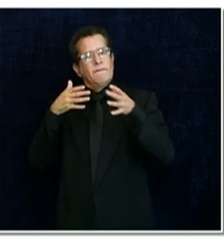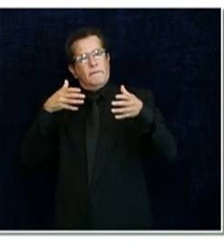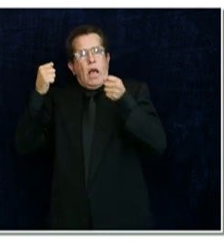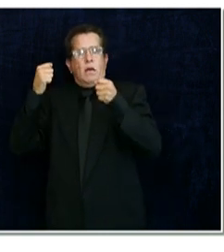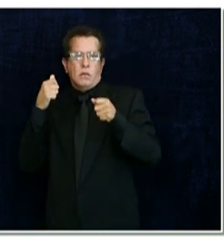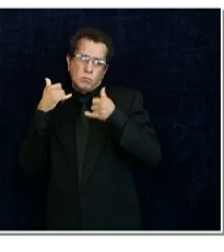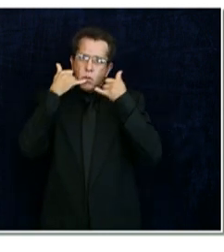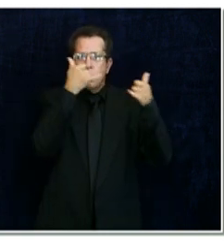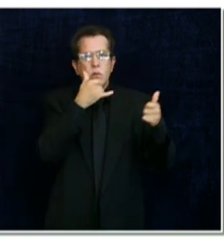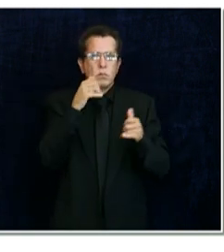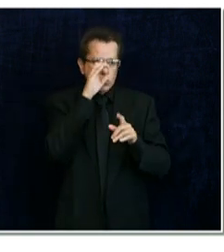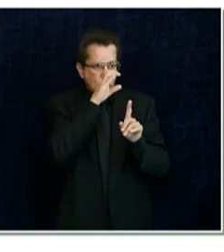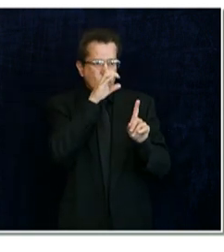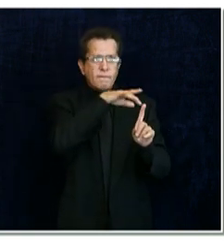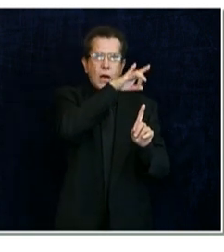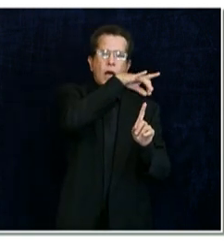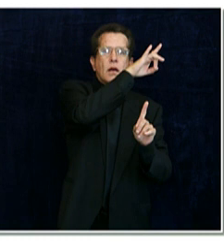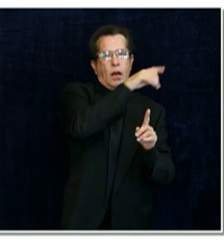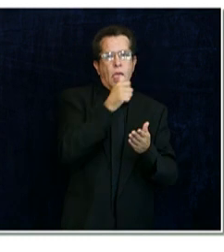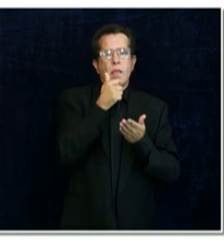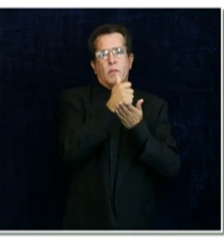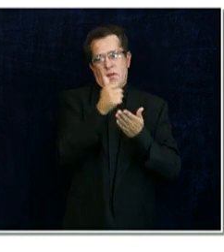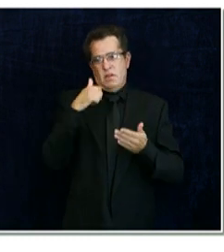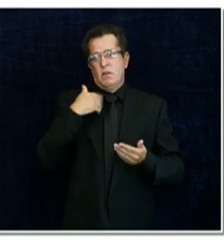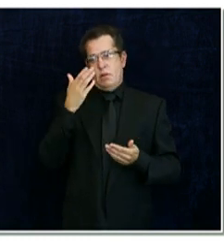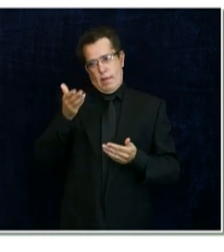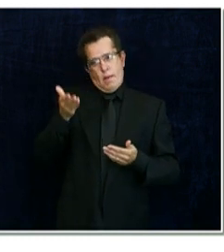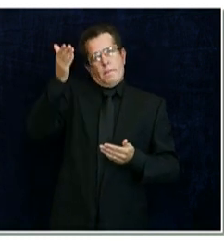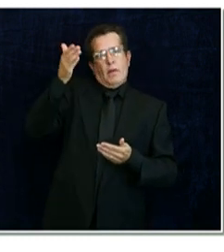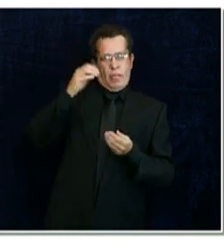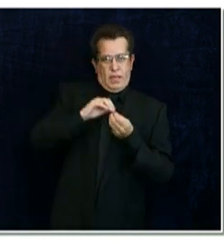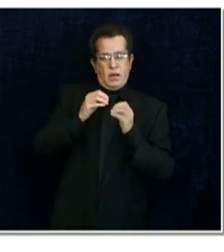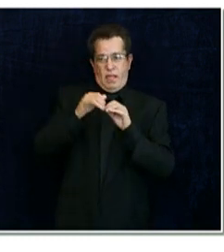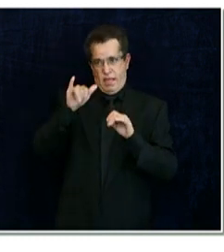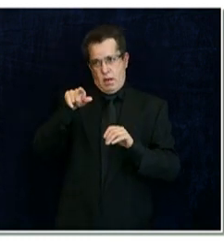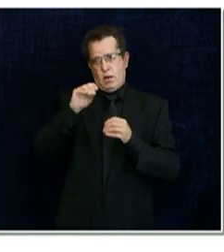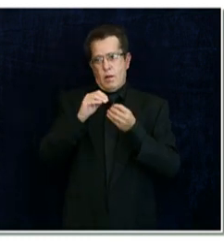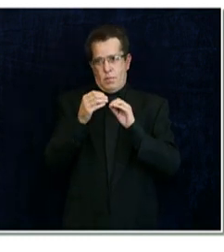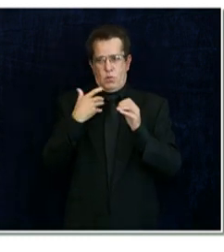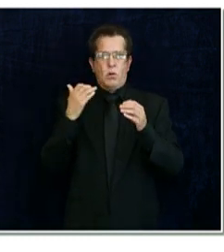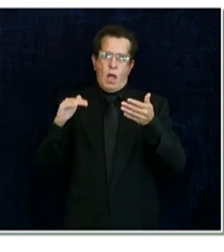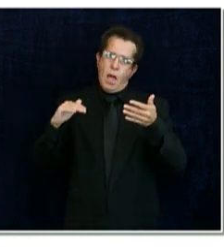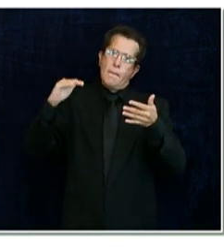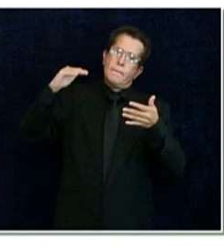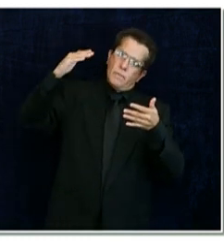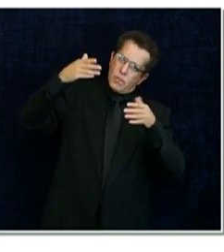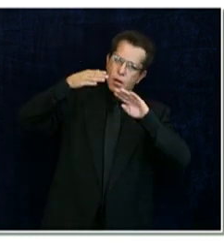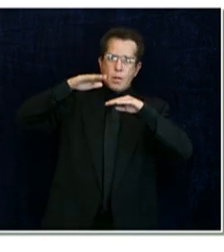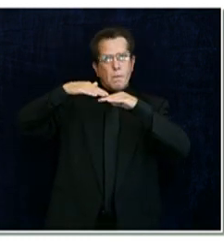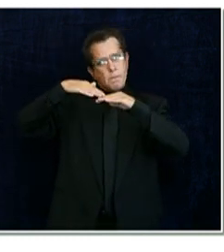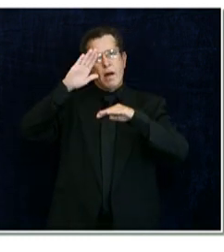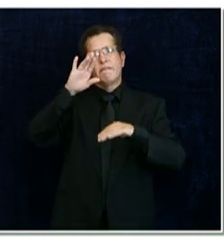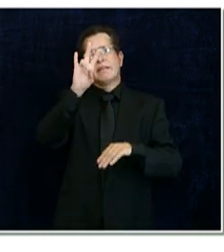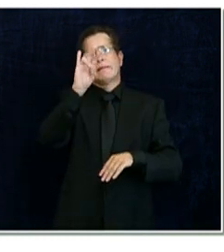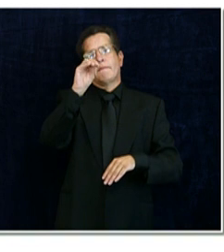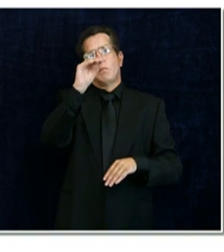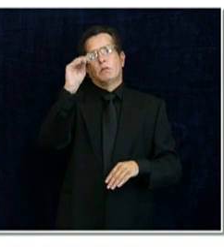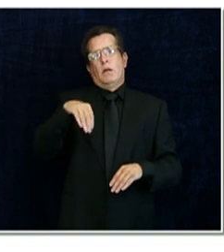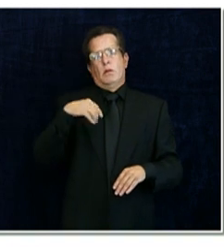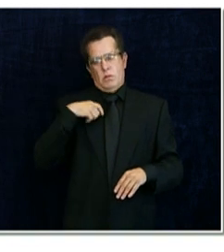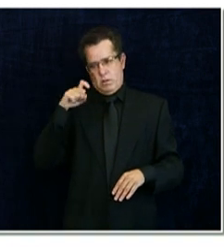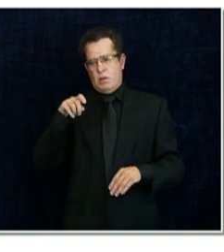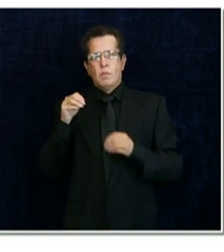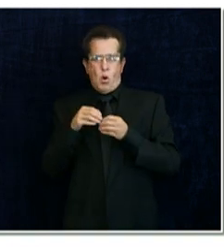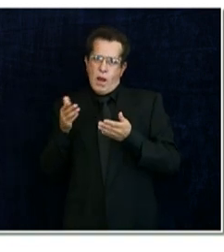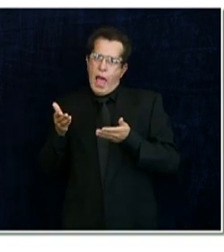expect that this number will return to a percentage that is above 70%,